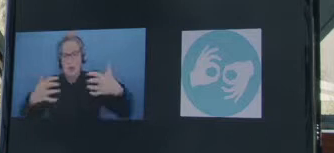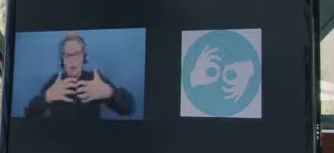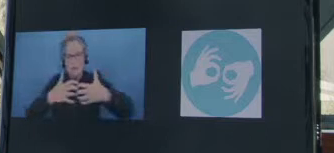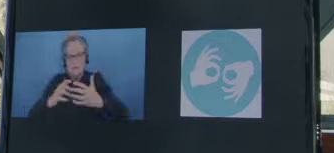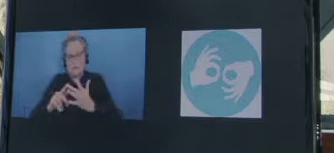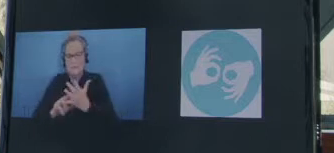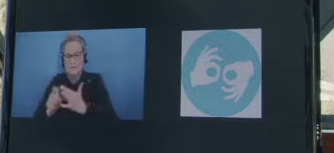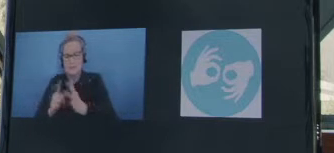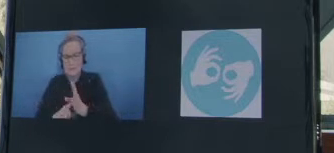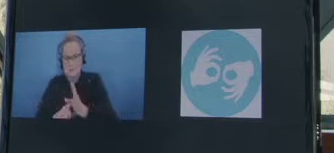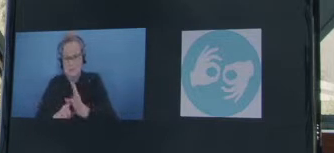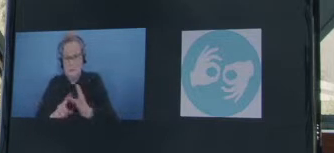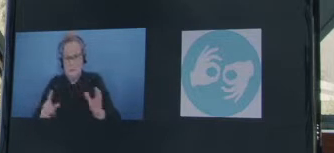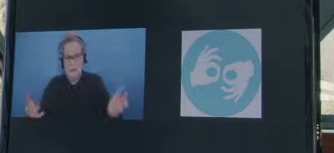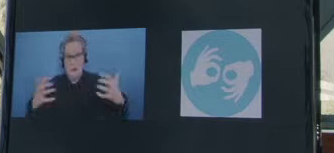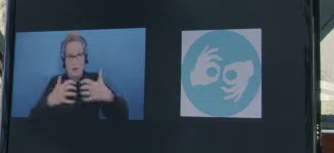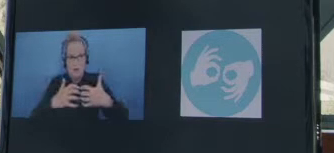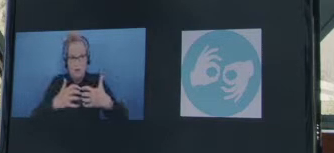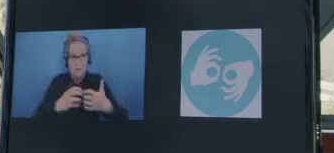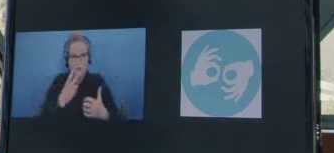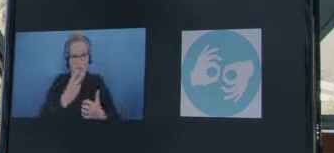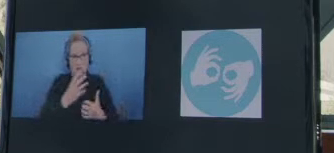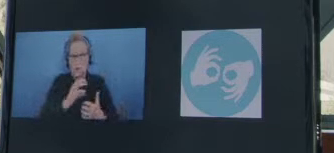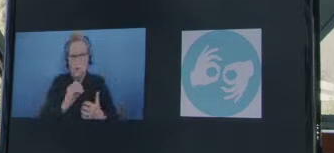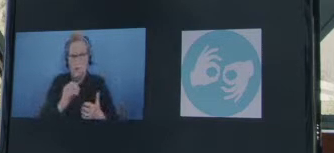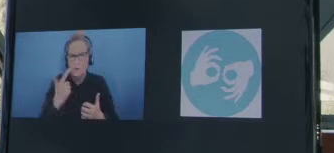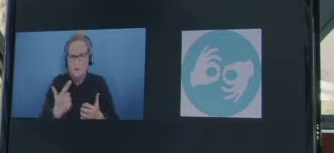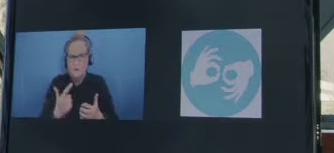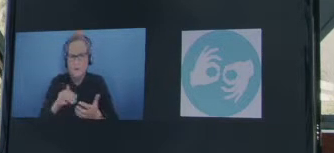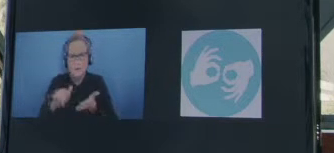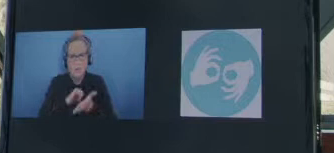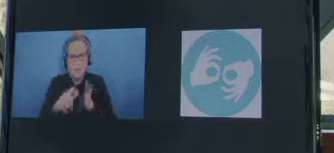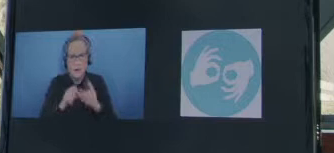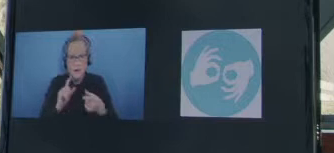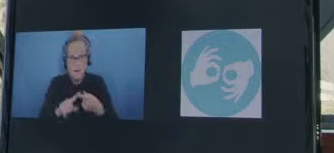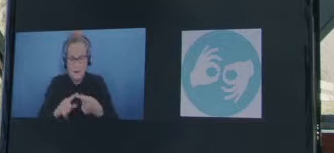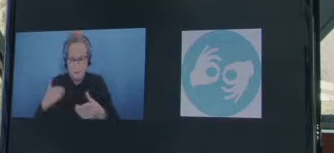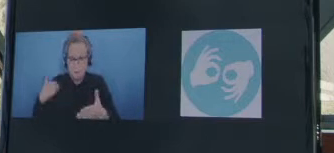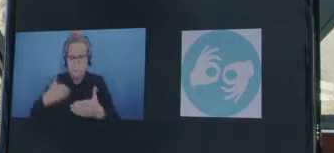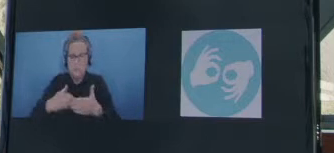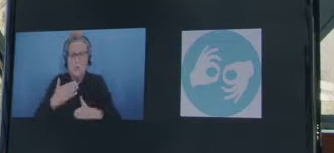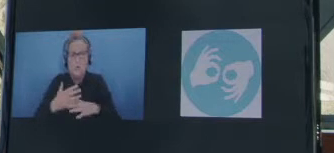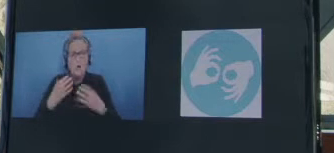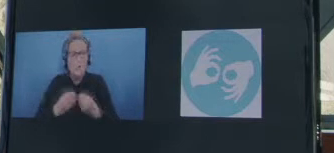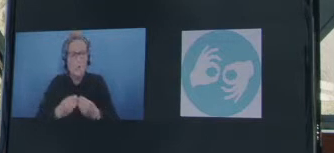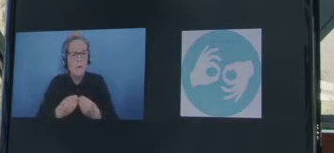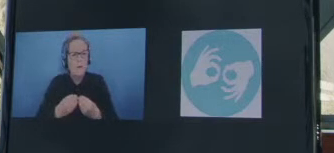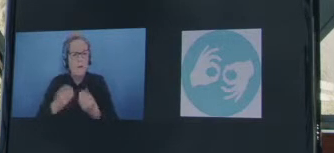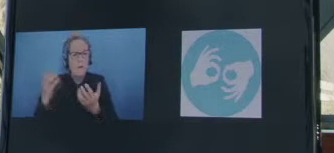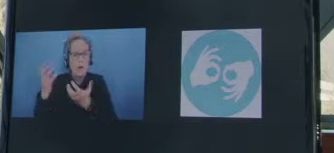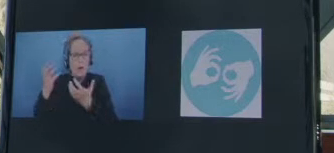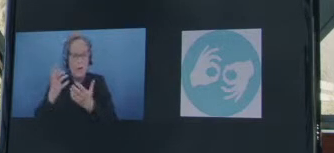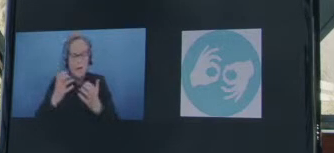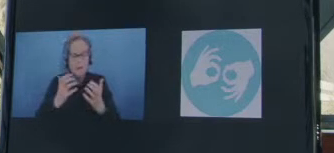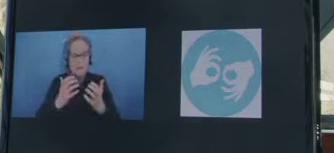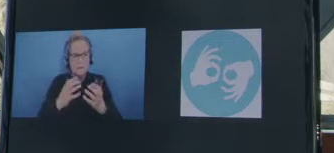2007, at CASE, based in New York, we've been working with a number of coconut waste collection